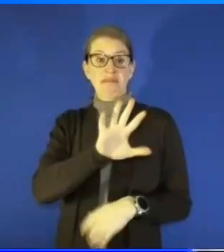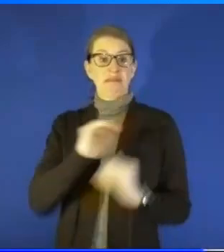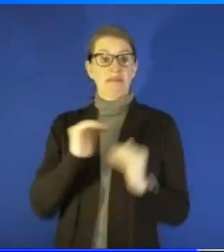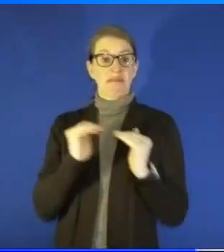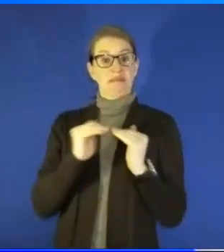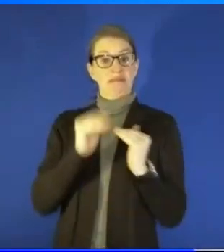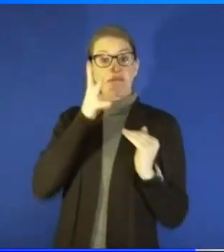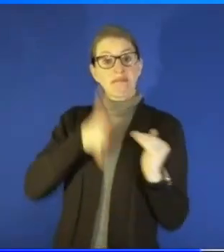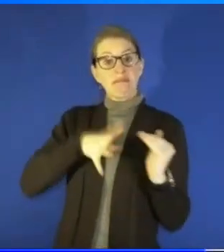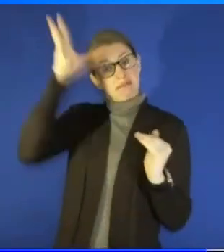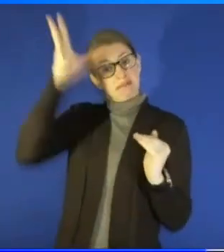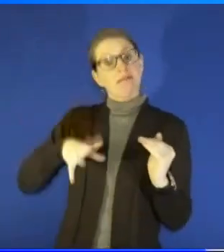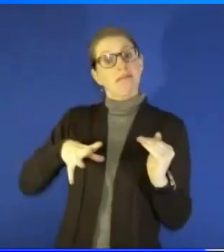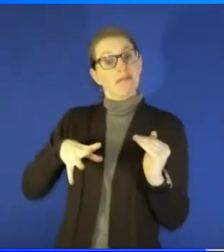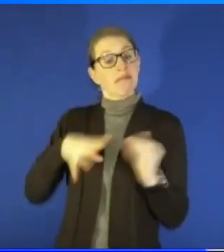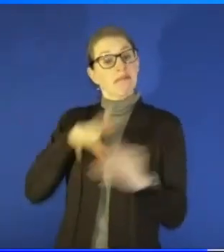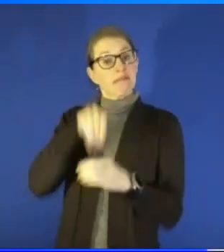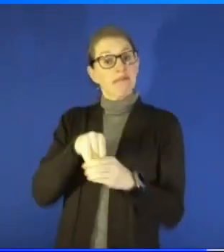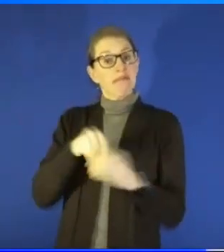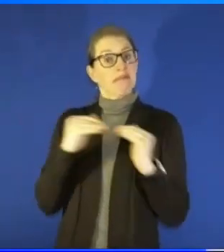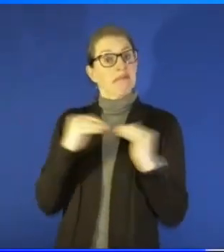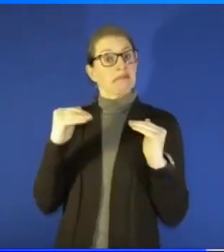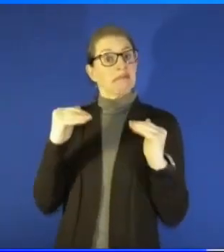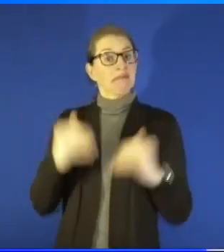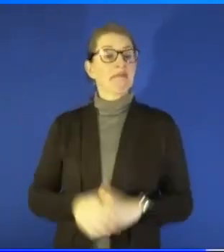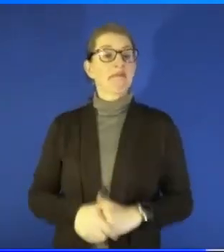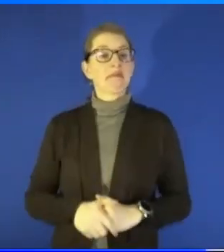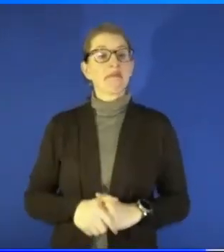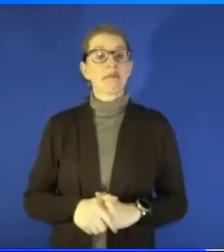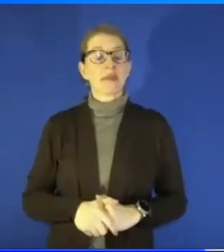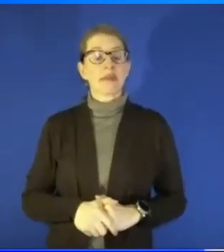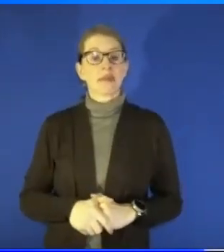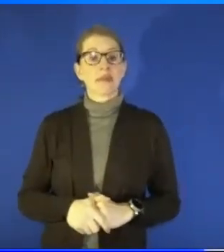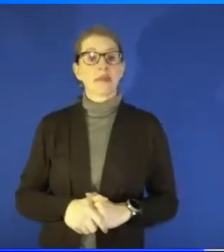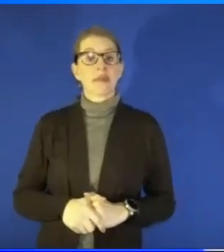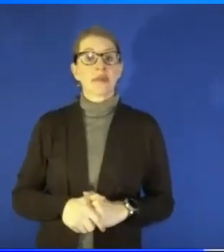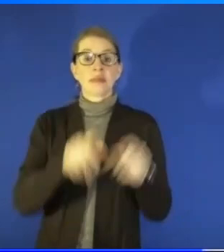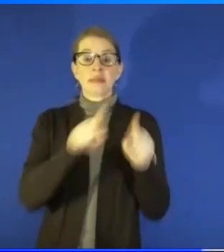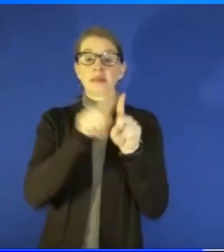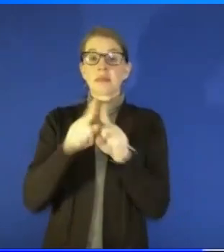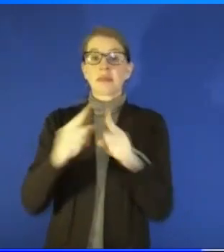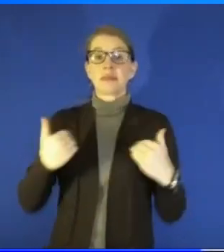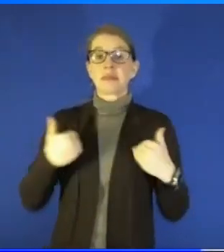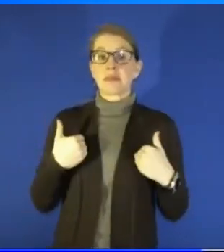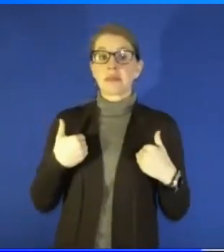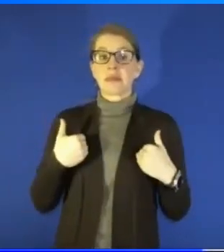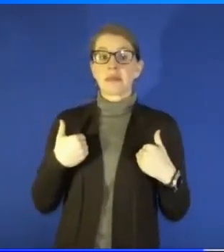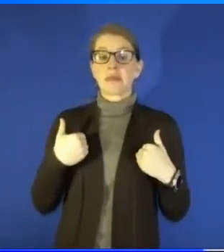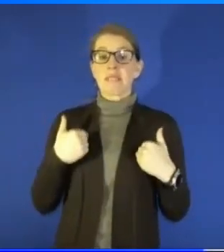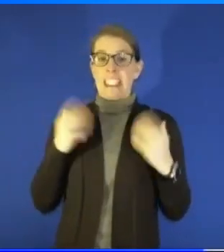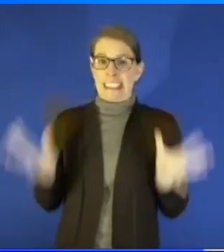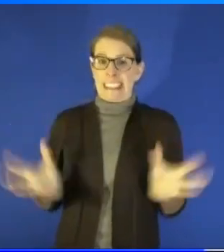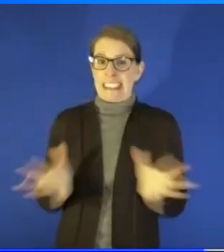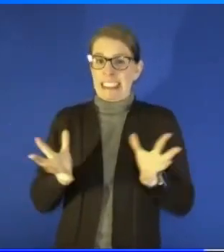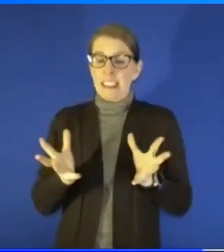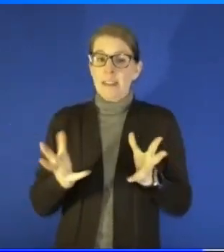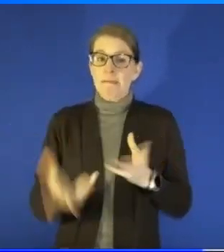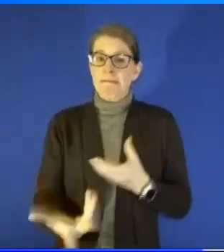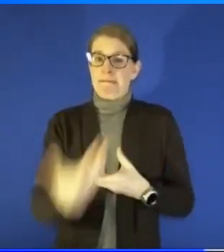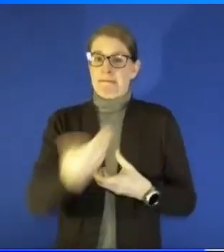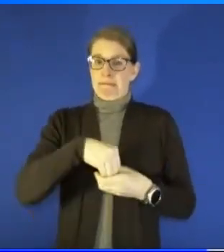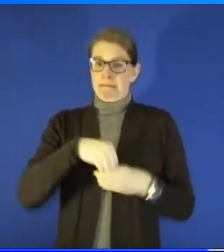and males involved. And we also have a push to enroll, again,